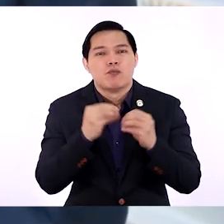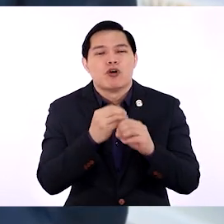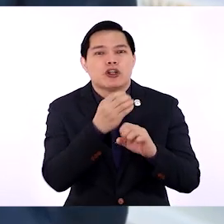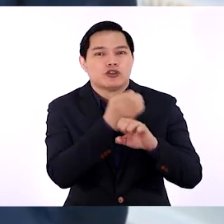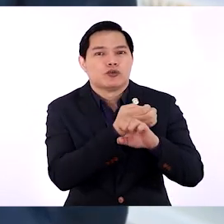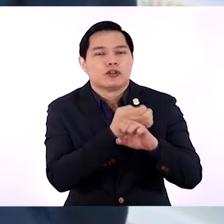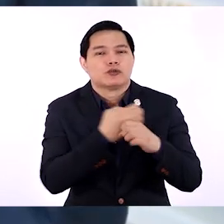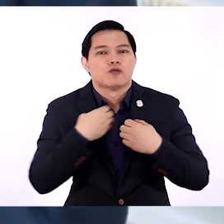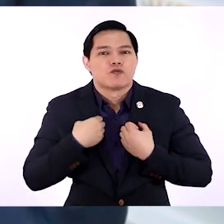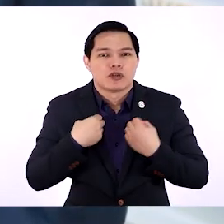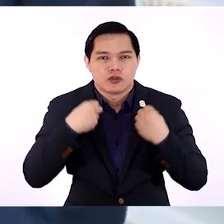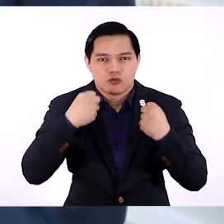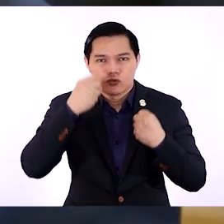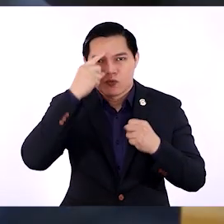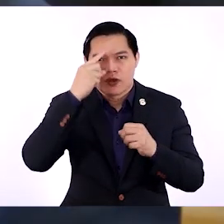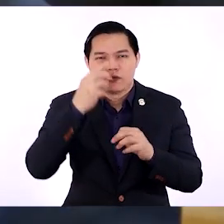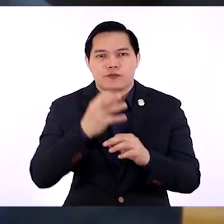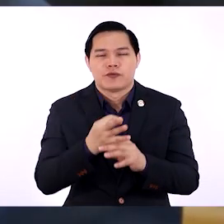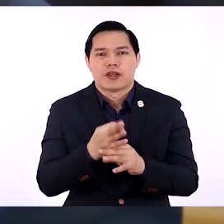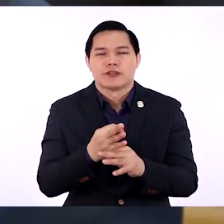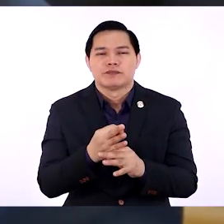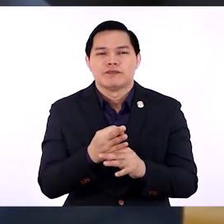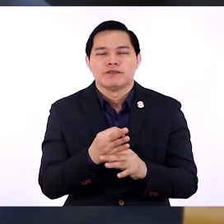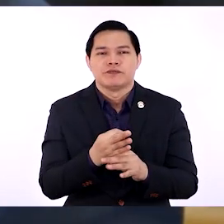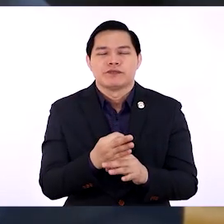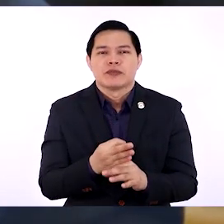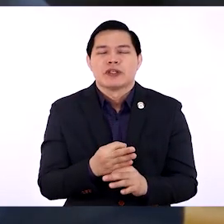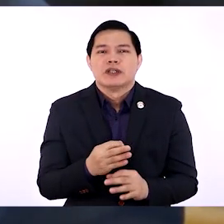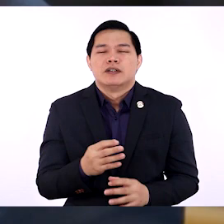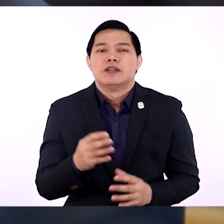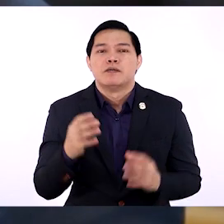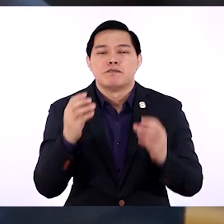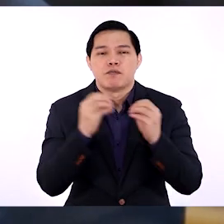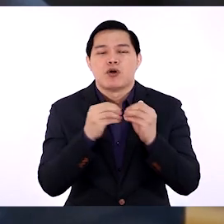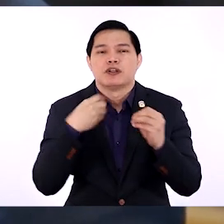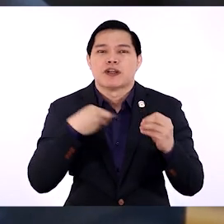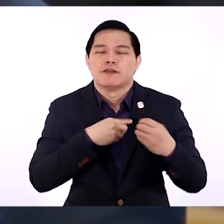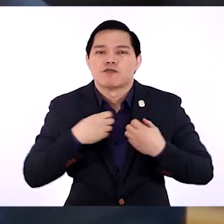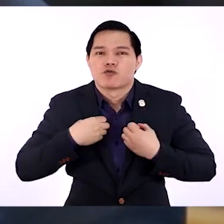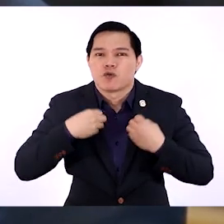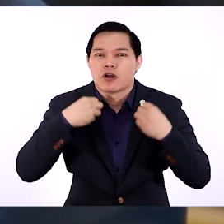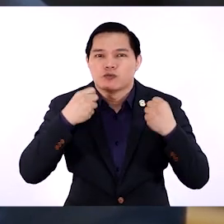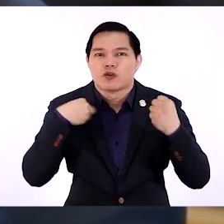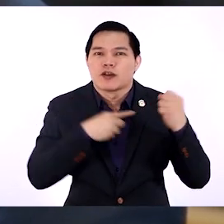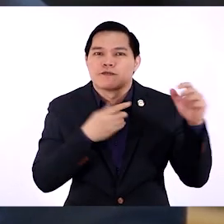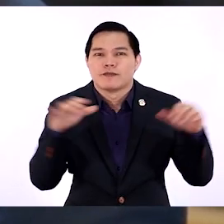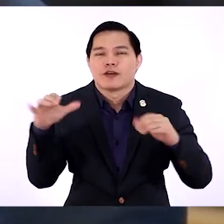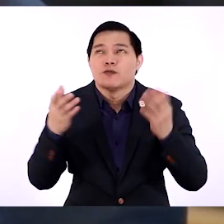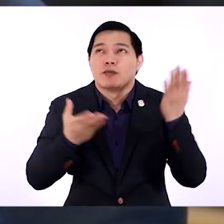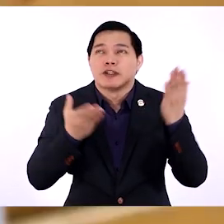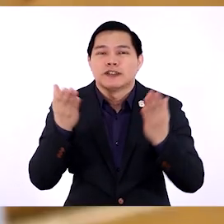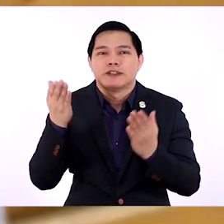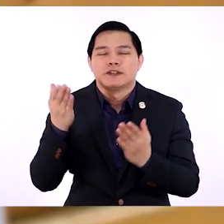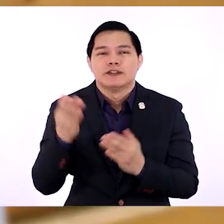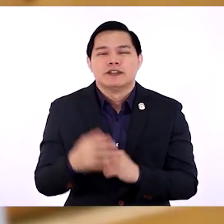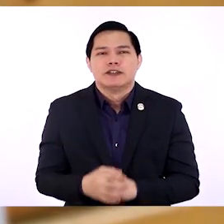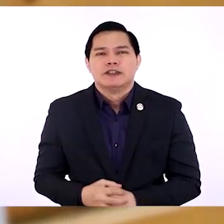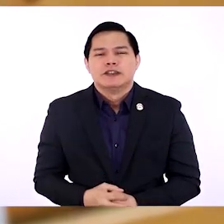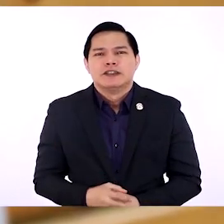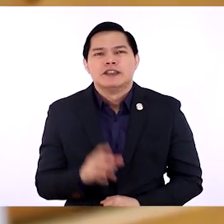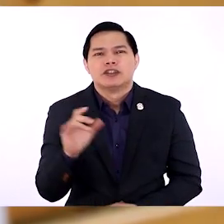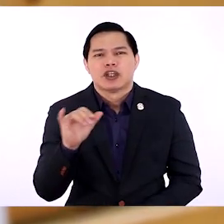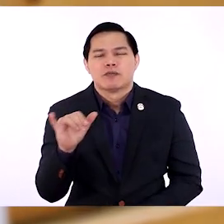ang ating pananampalataya at lalo po tayong lumalakas sa mga ginagawa po nating paglilingkod. Gayun din po